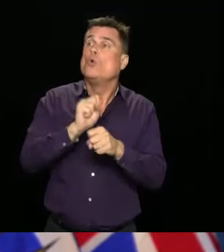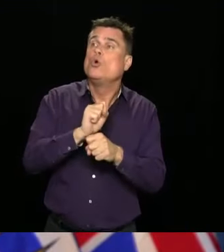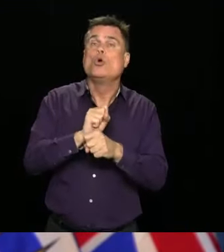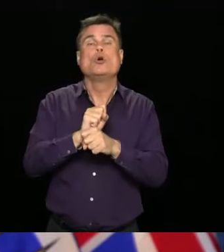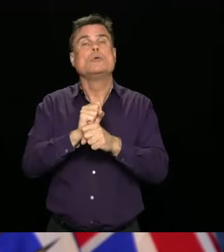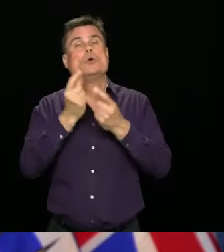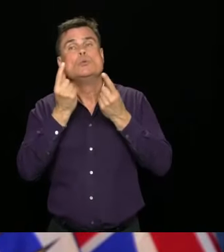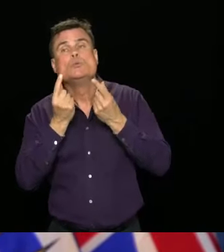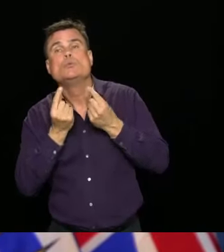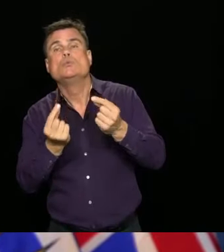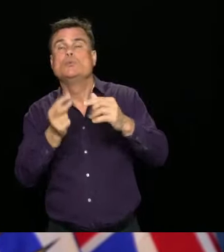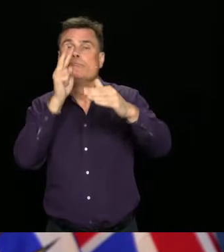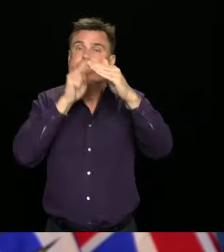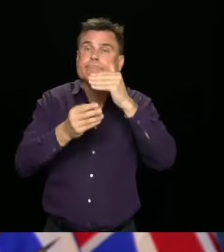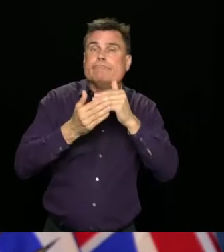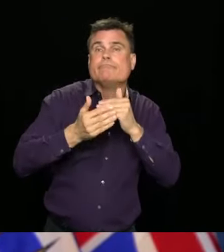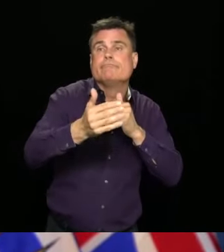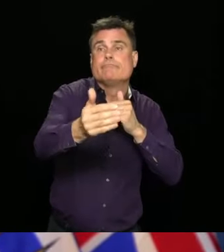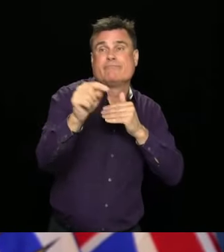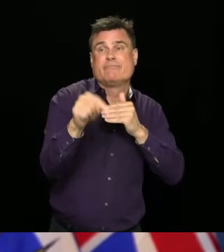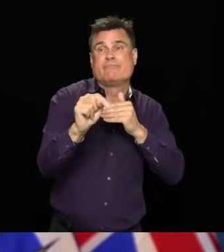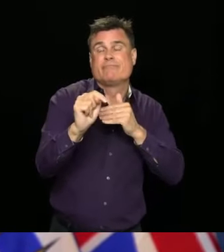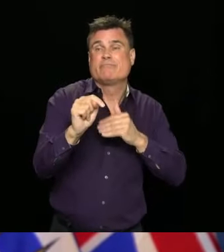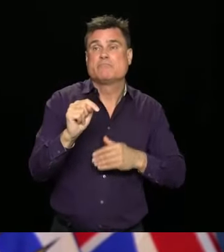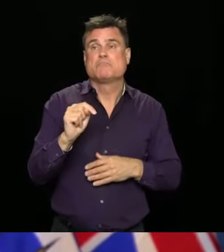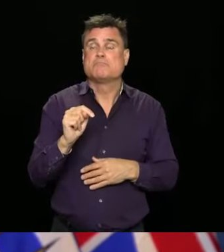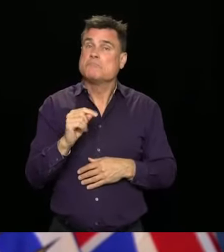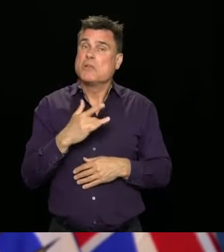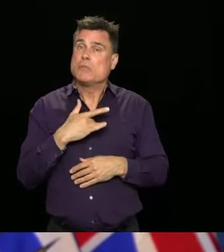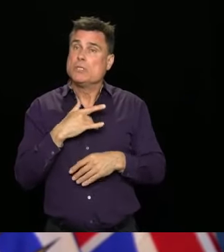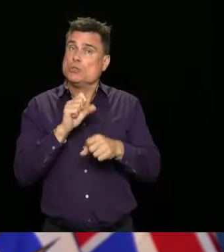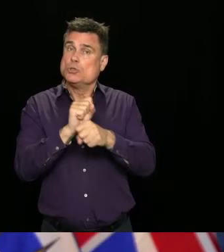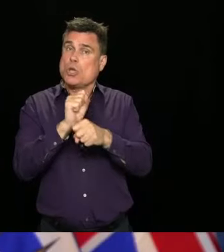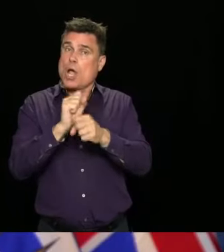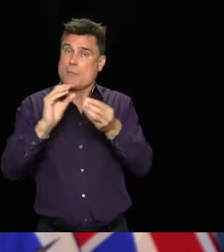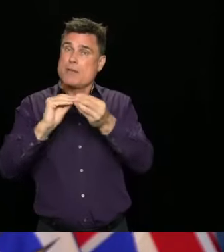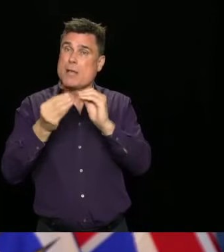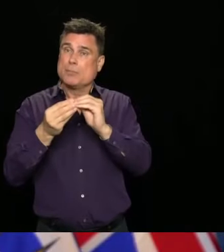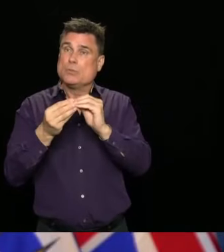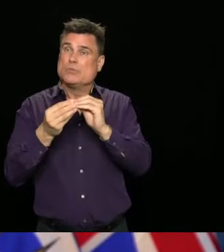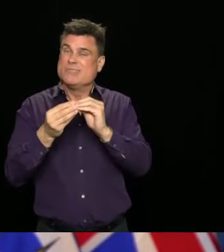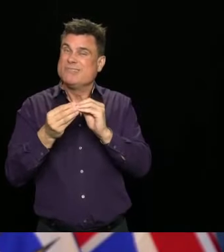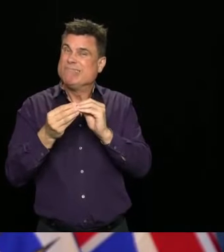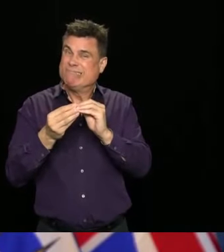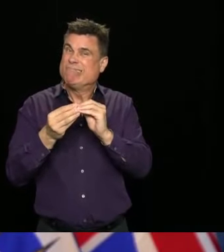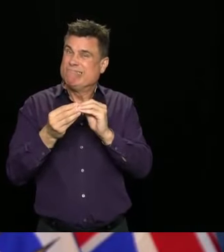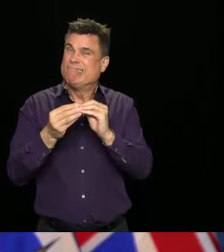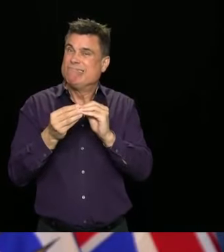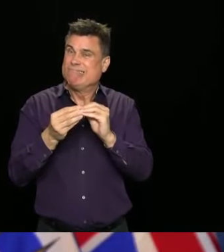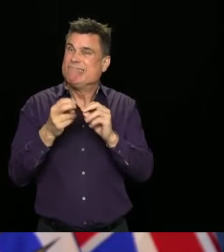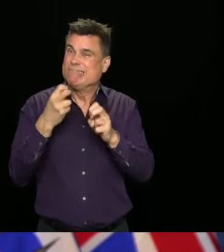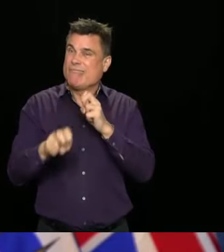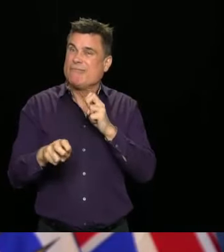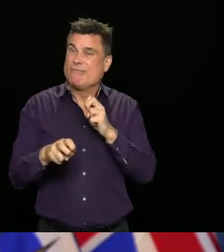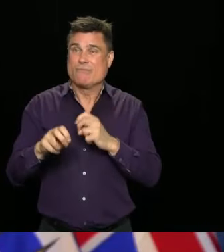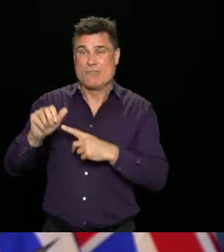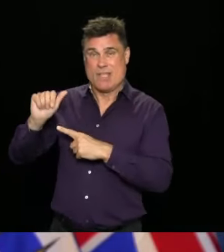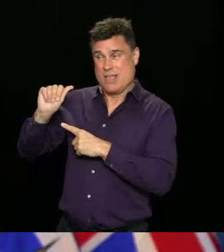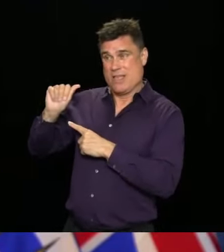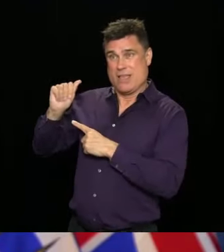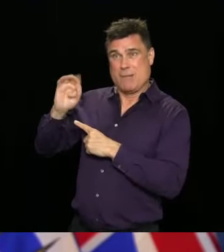looking ahead, I think the employment numbers will continue to be tough. As I've said, April and May, the numbers